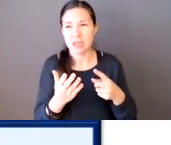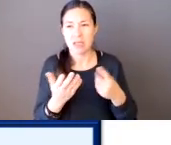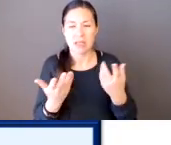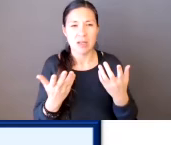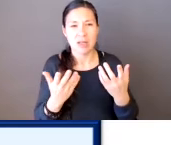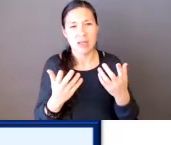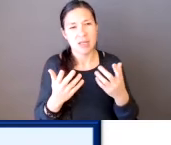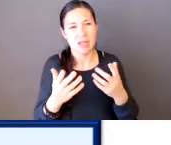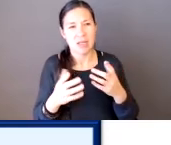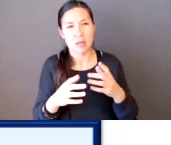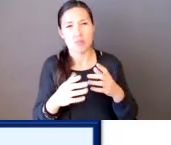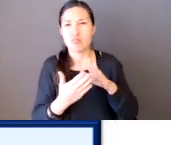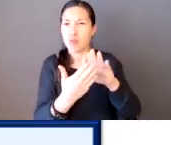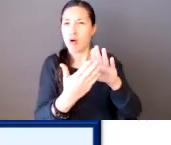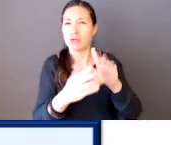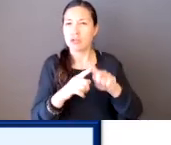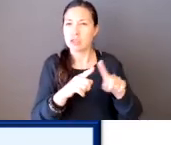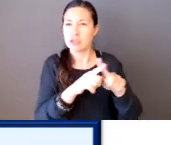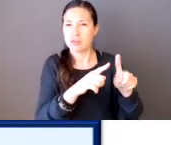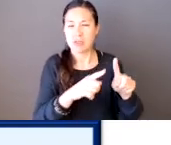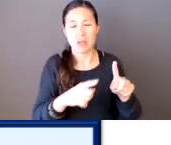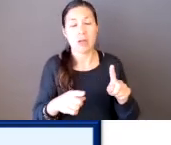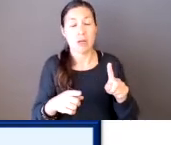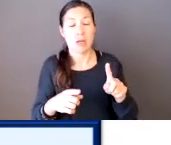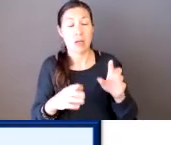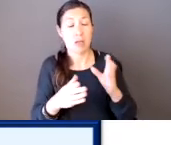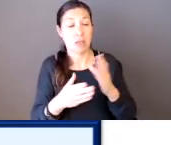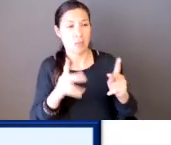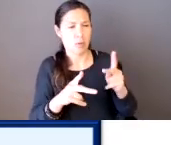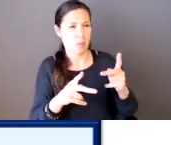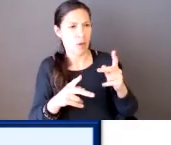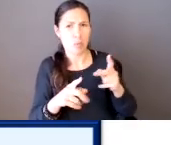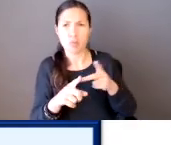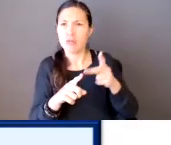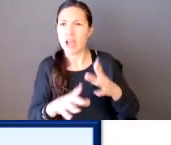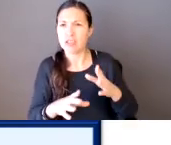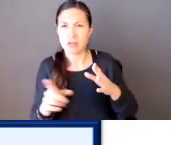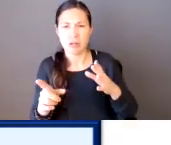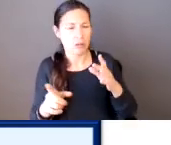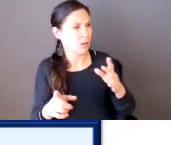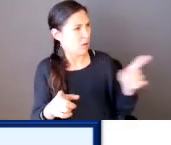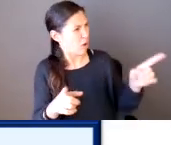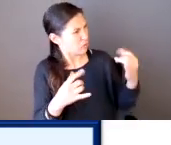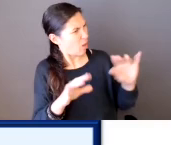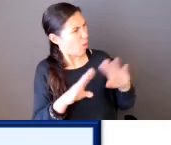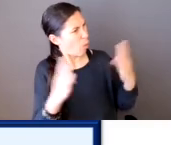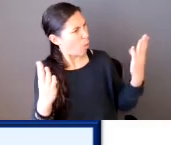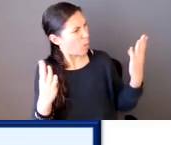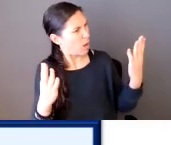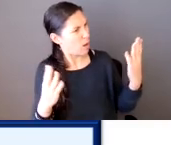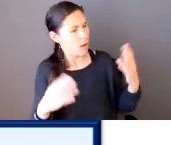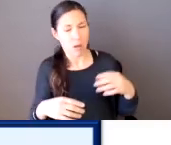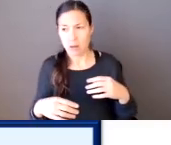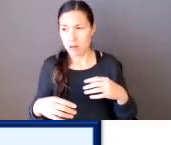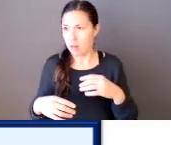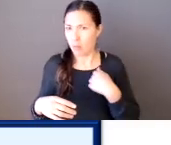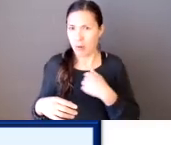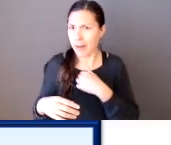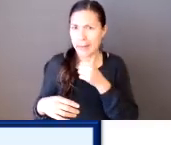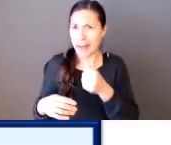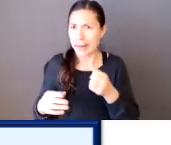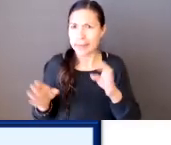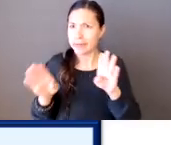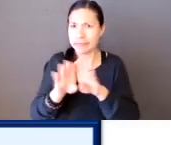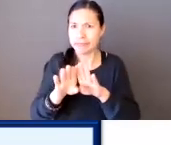We didn't know that you were still open for business. And, we're not going to shut down. We're not going to say, elders, you can be abused and nobody's going to do anything.